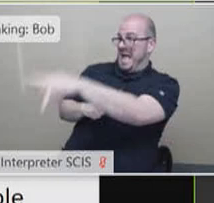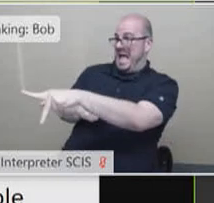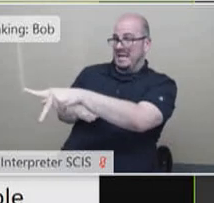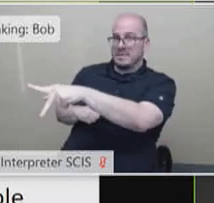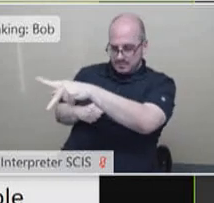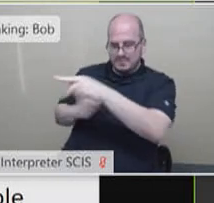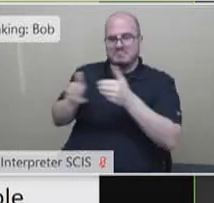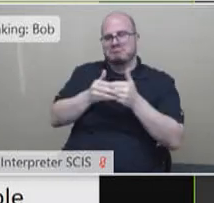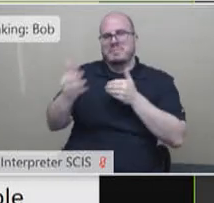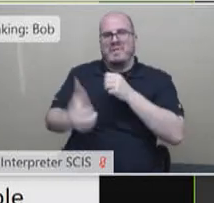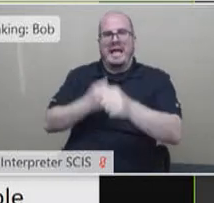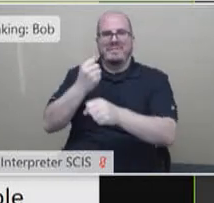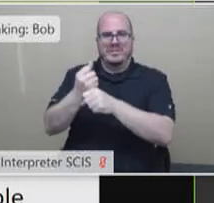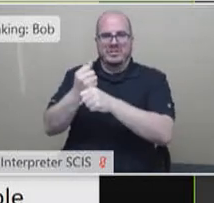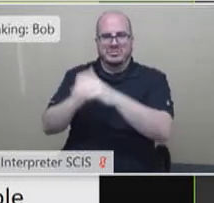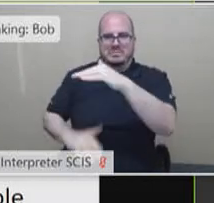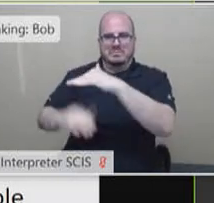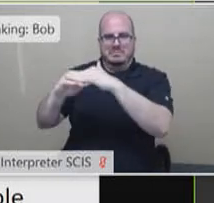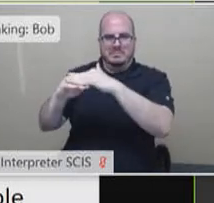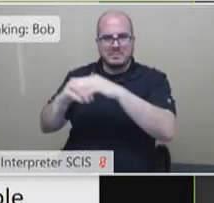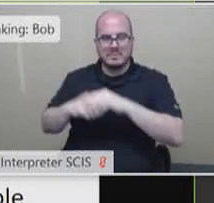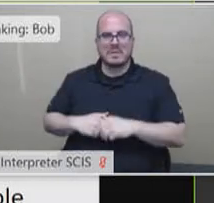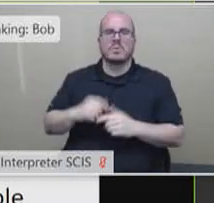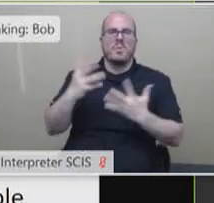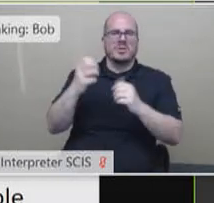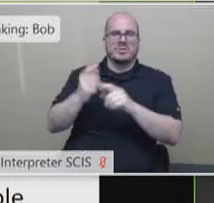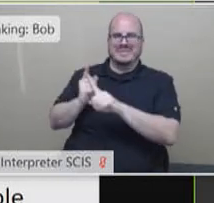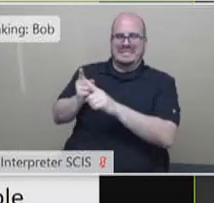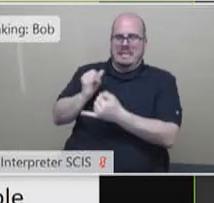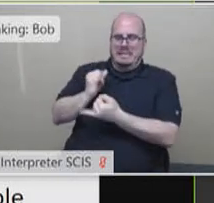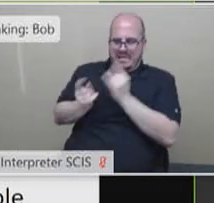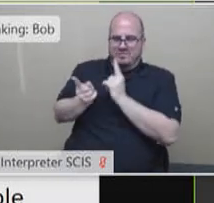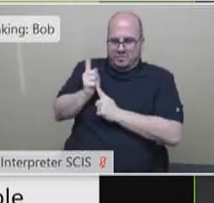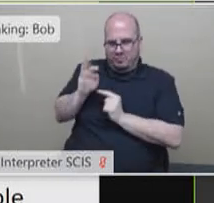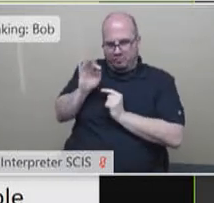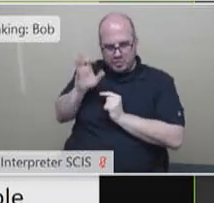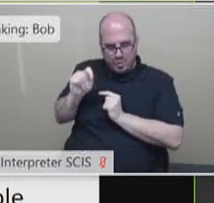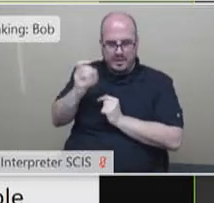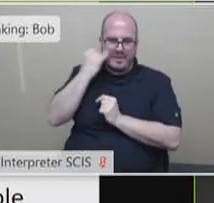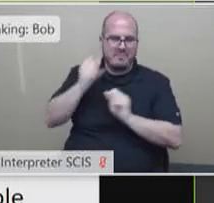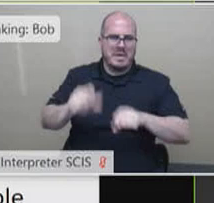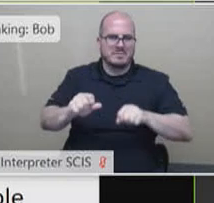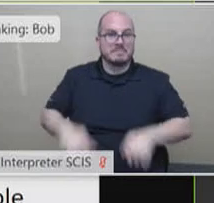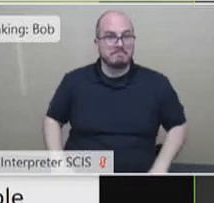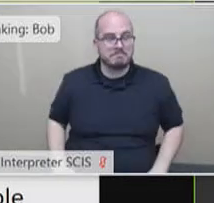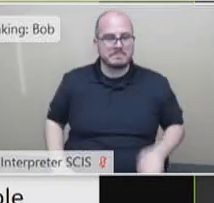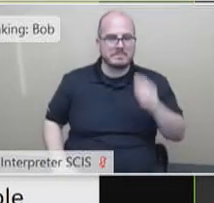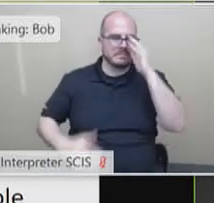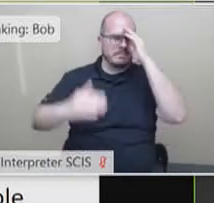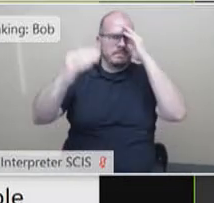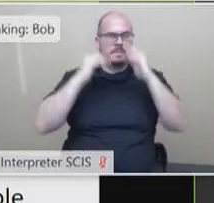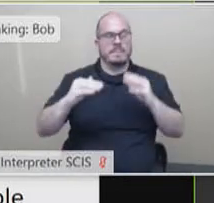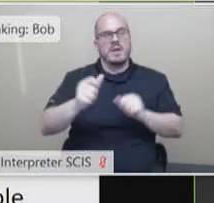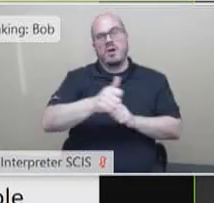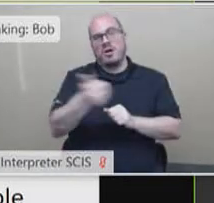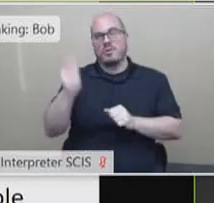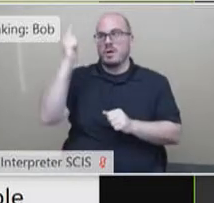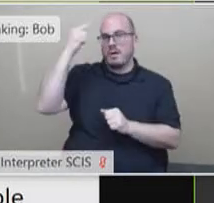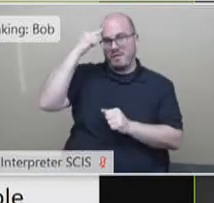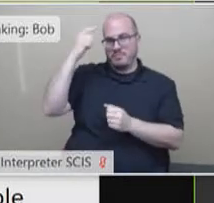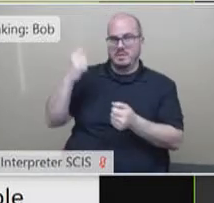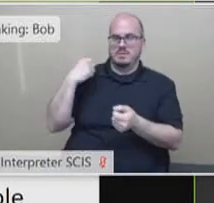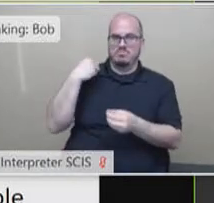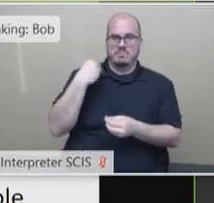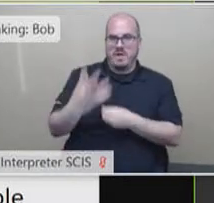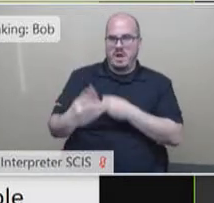like to keep that as a last resort if possible. There's also a variety of government aid packages that are out